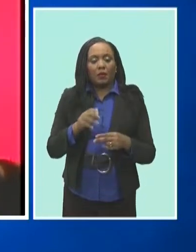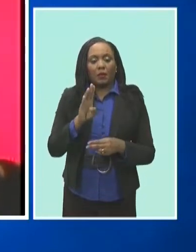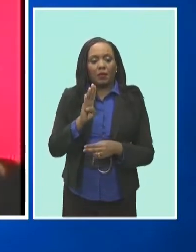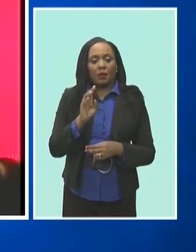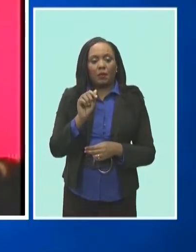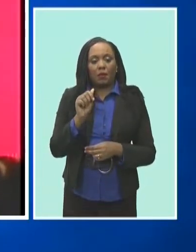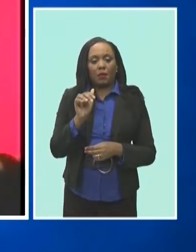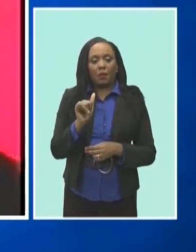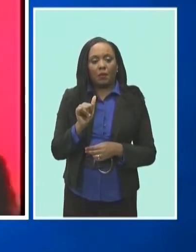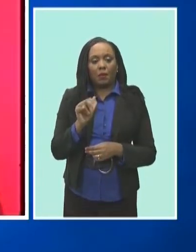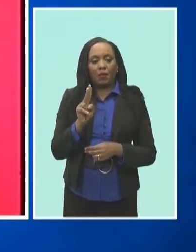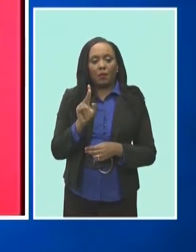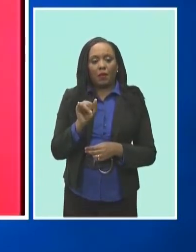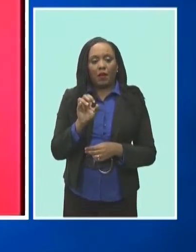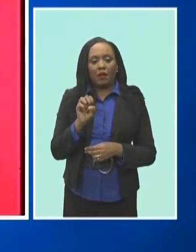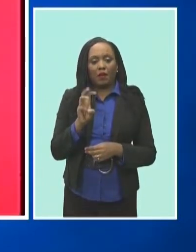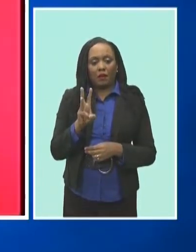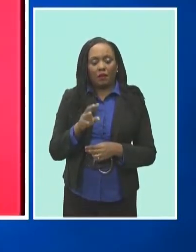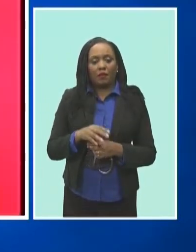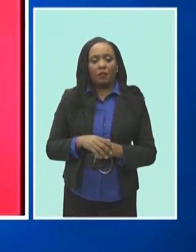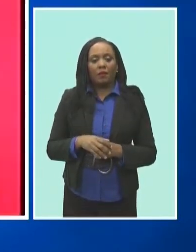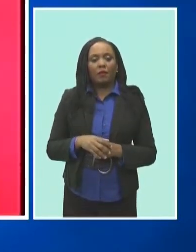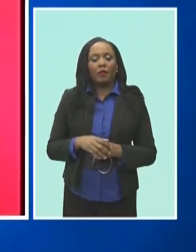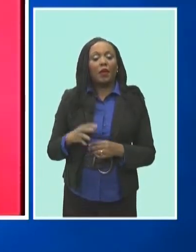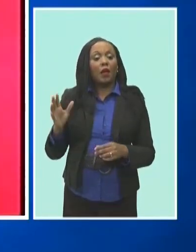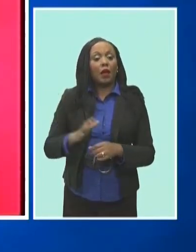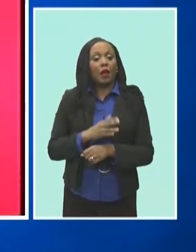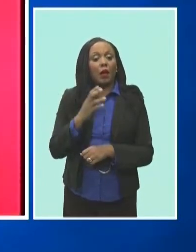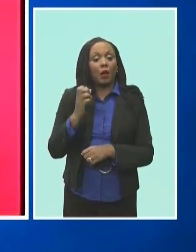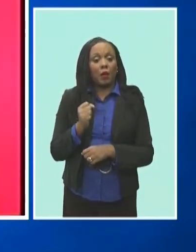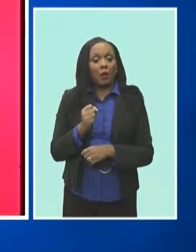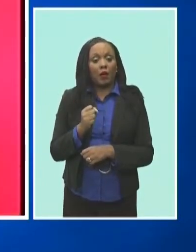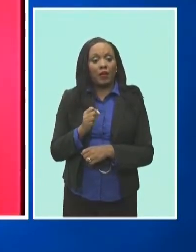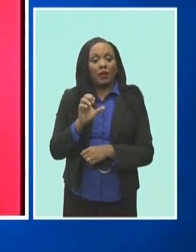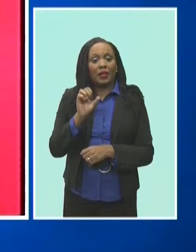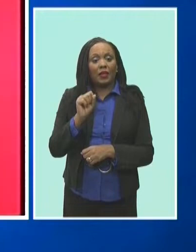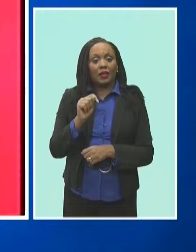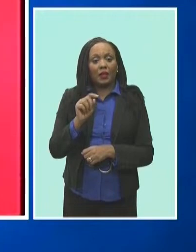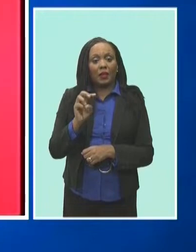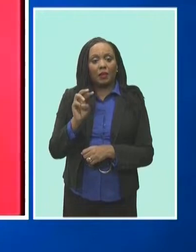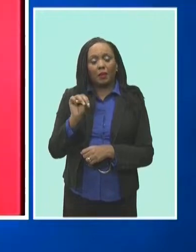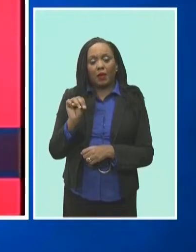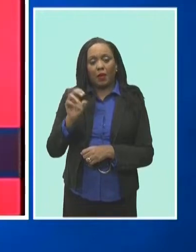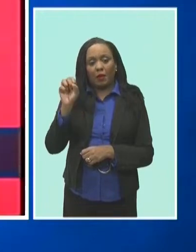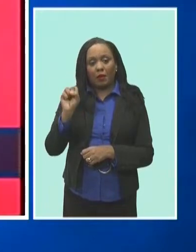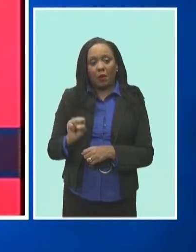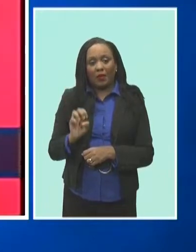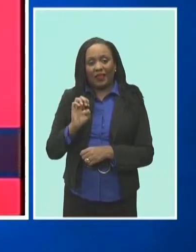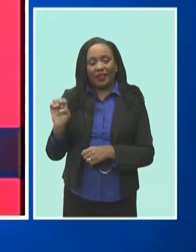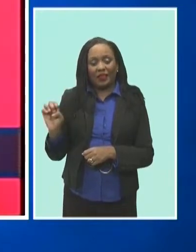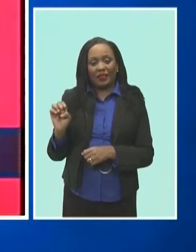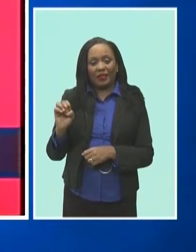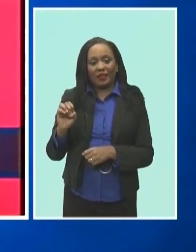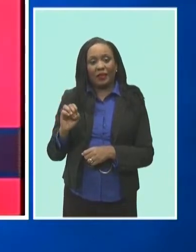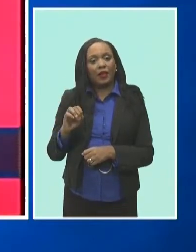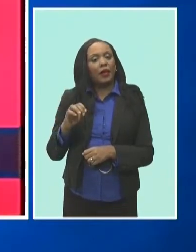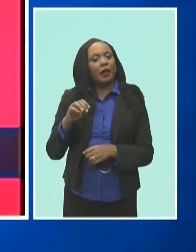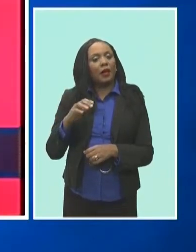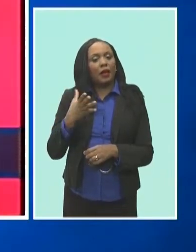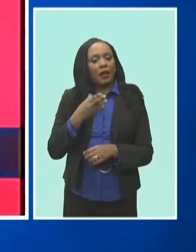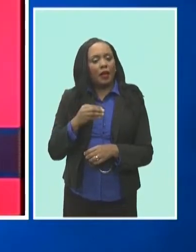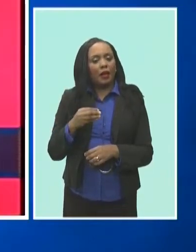Simmons captured the St. Michael's Southeast seat on a DLP ticket. After losing it in 1991, he was appointed to the